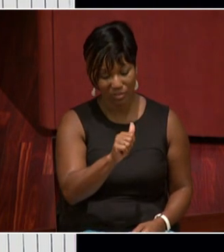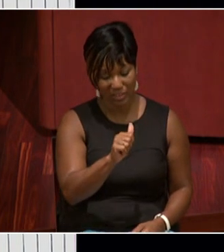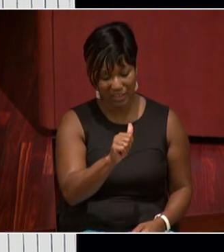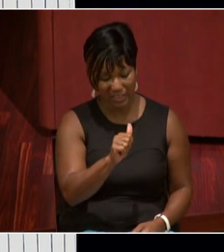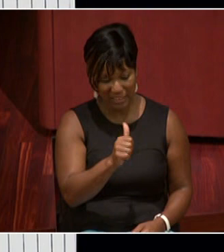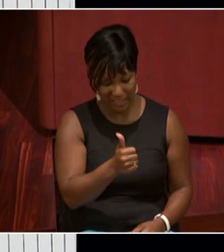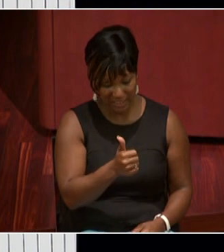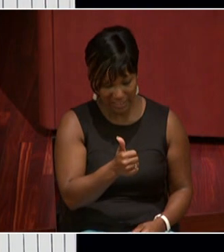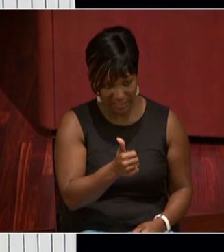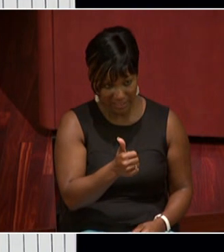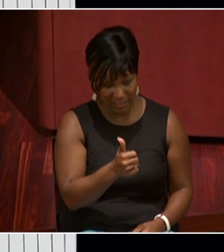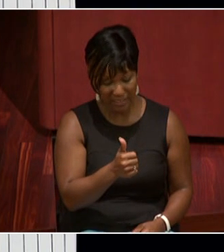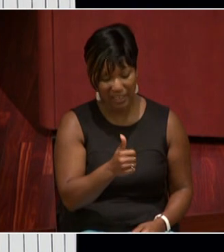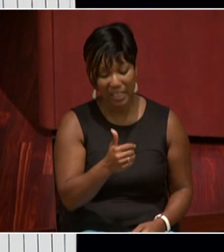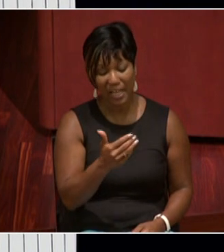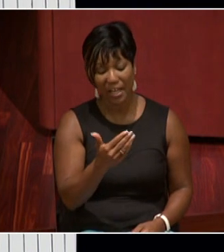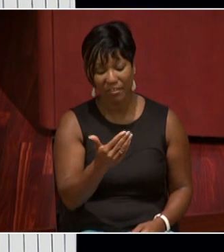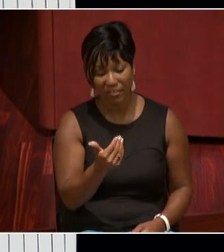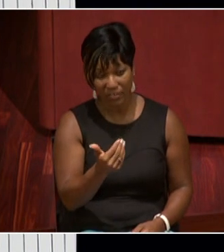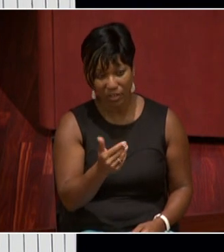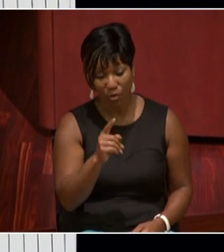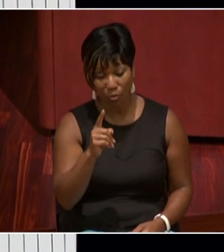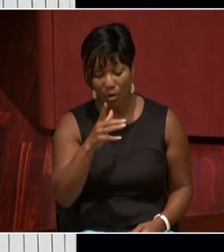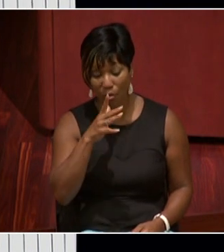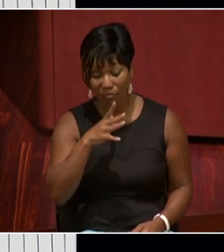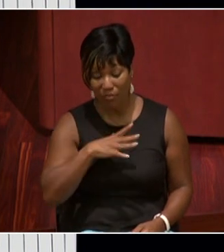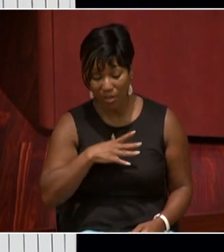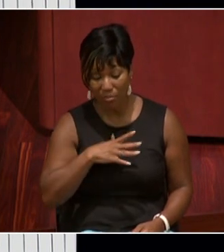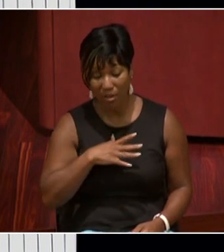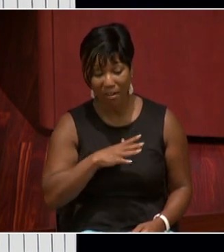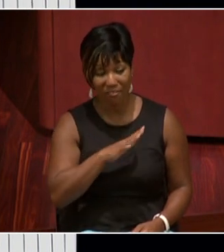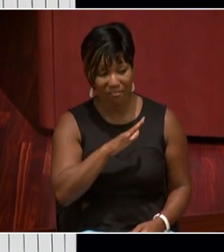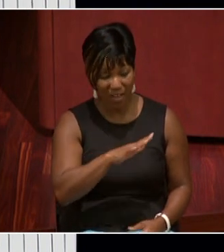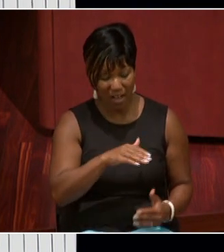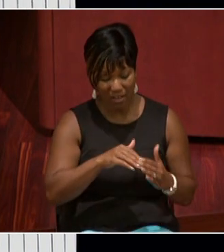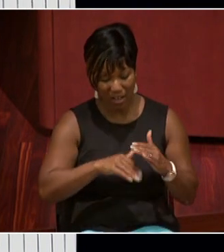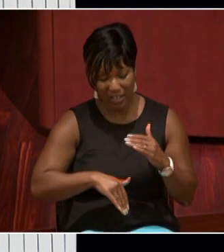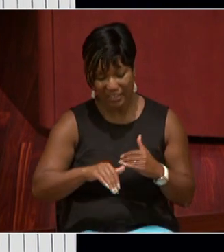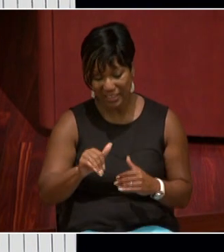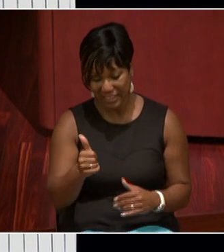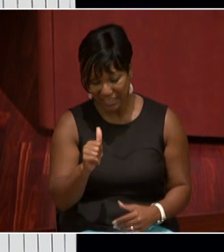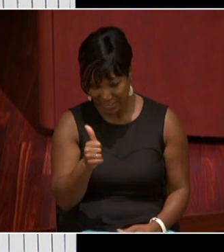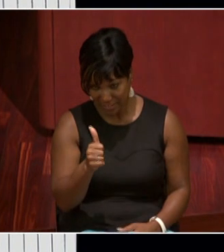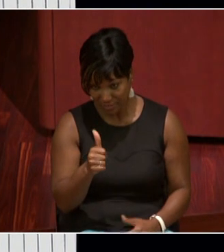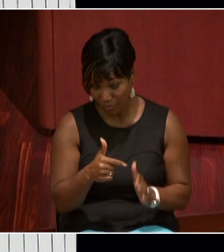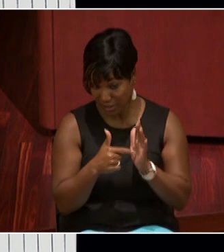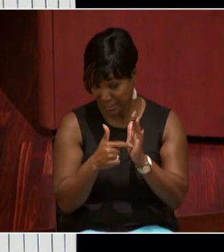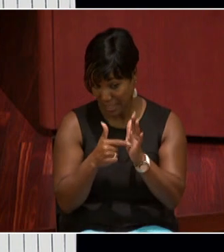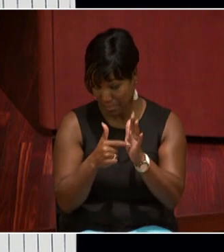15, one female, 5 and under 10, for example.